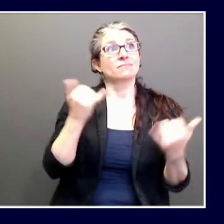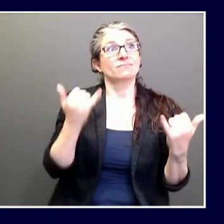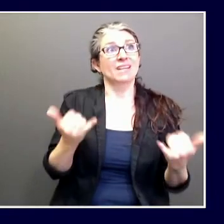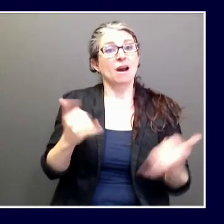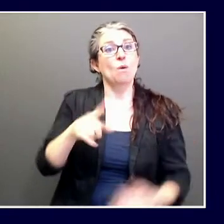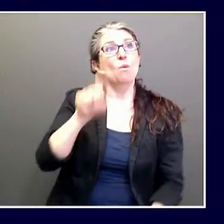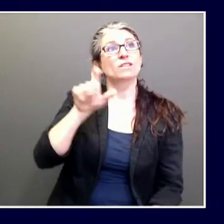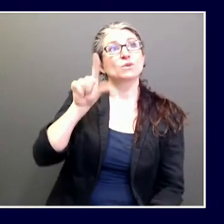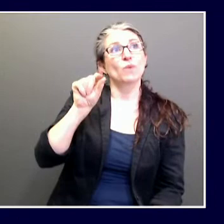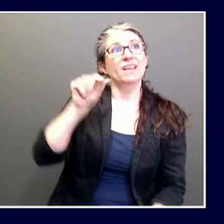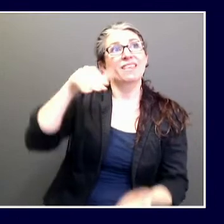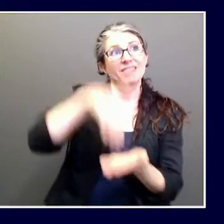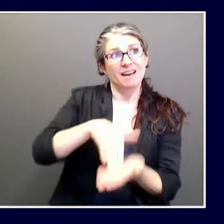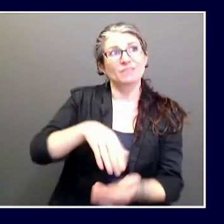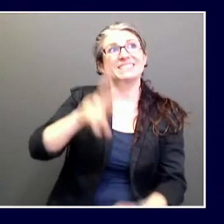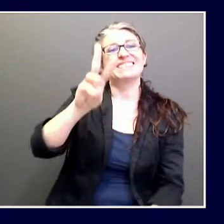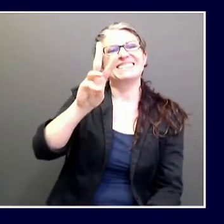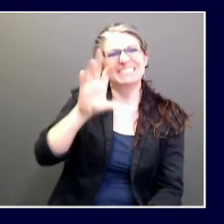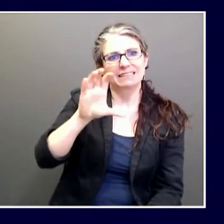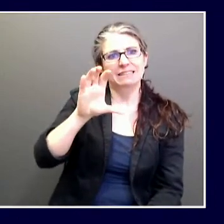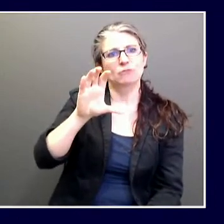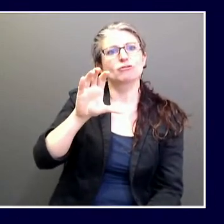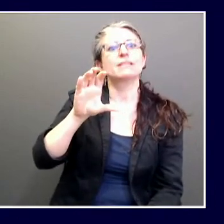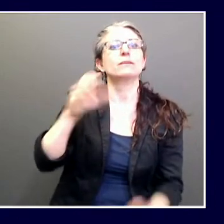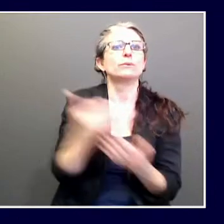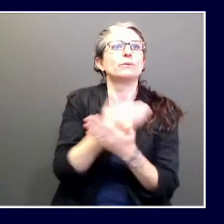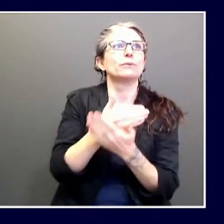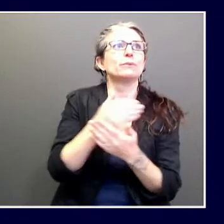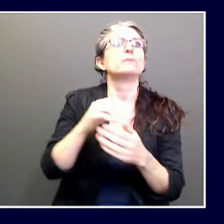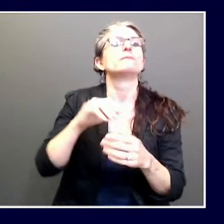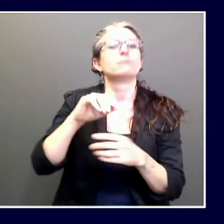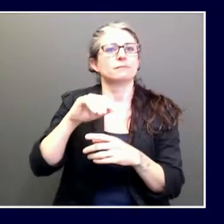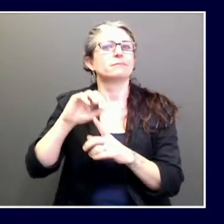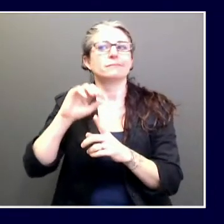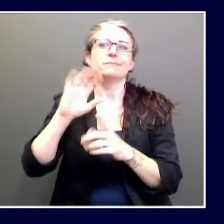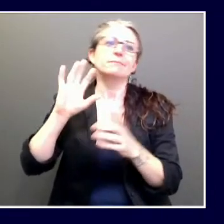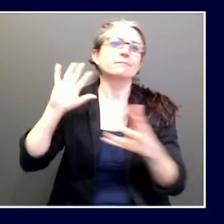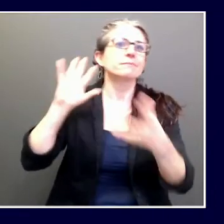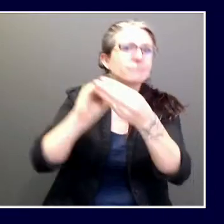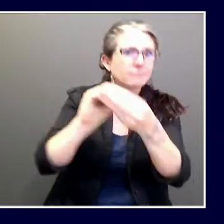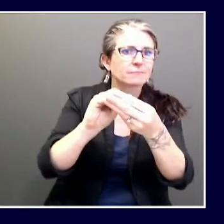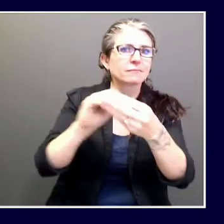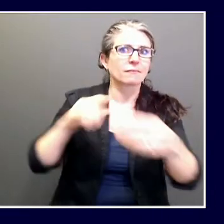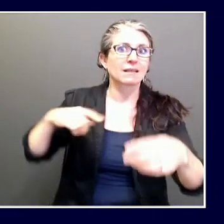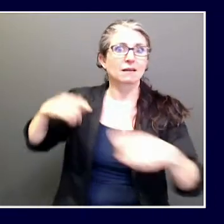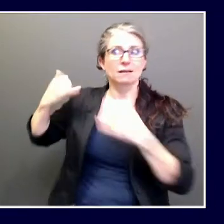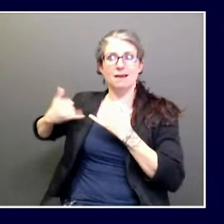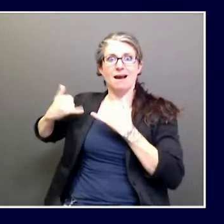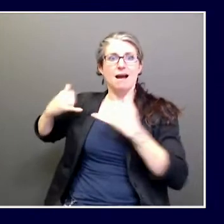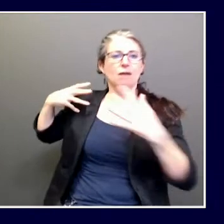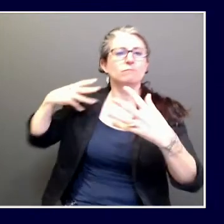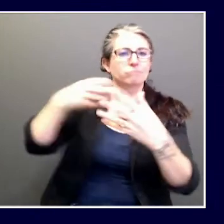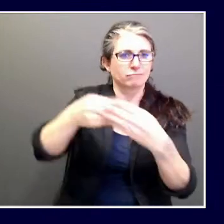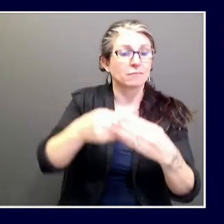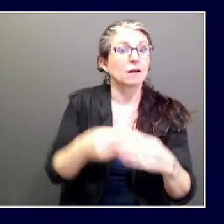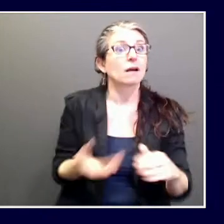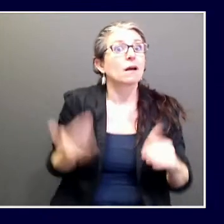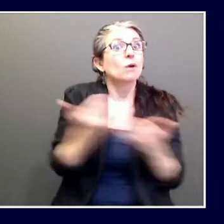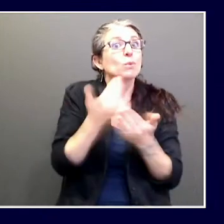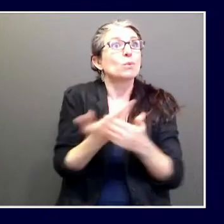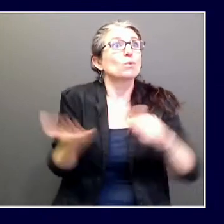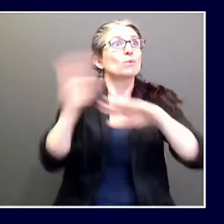120,600 cases of COVID-19 across the entire state, an increase of 938 cases since